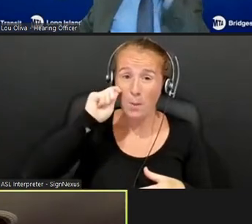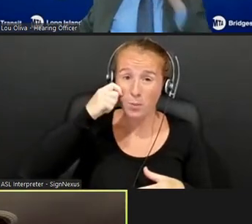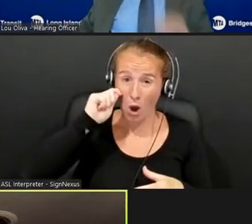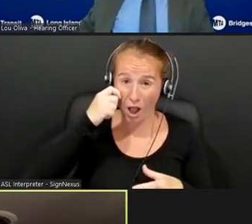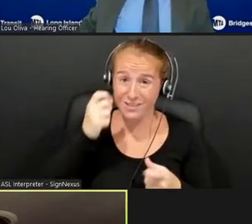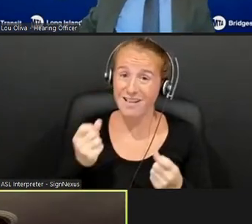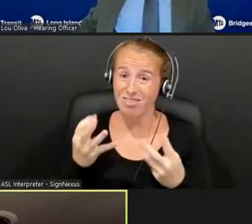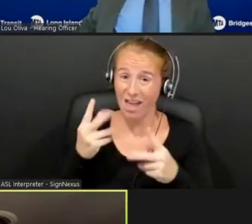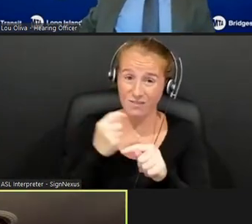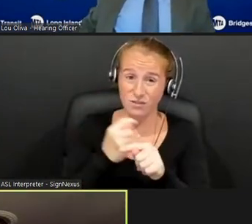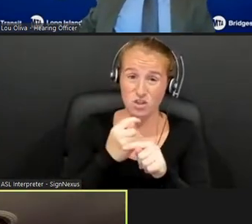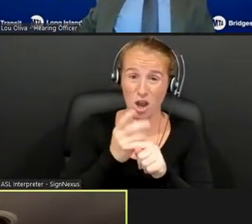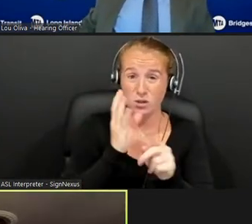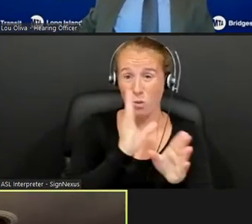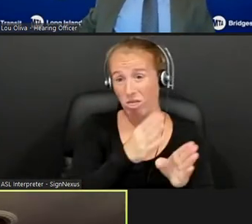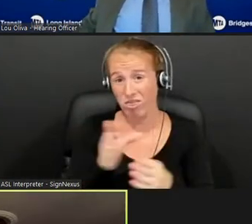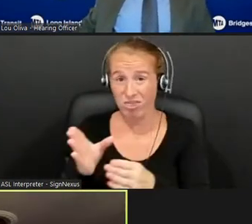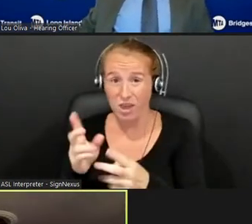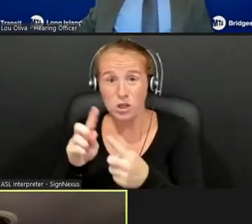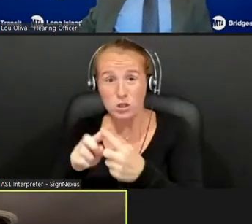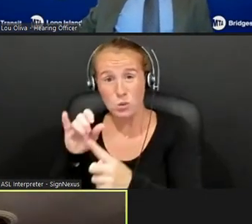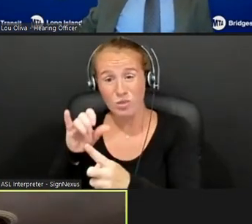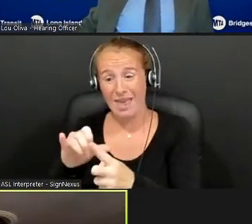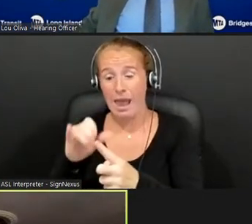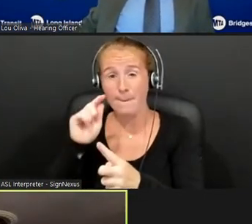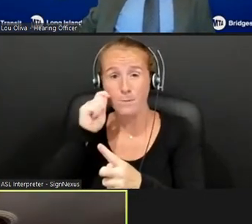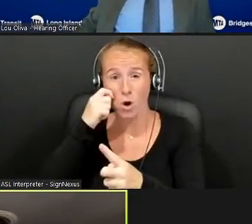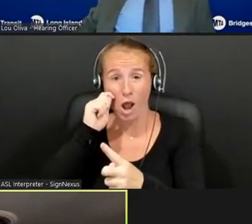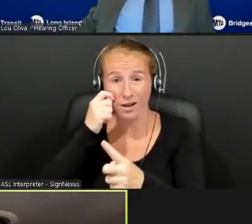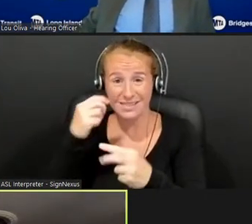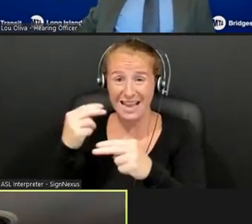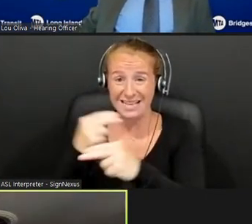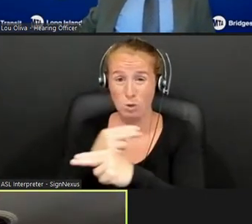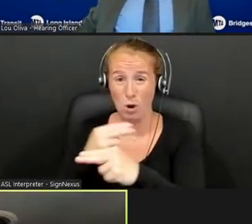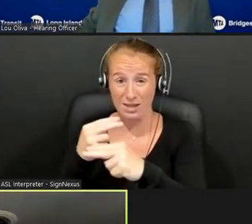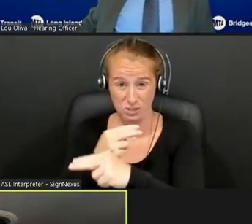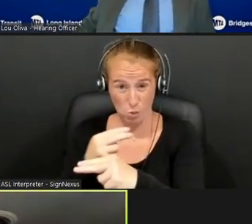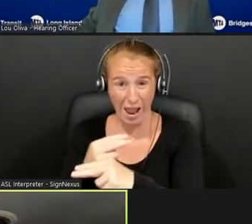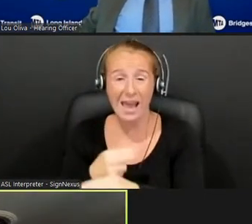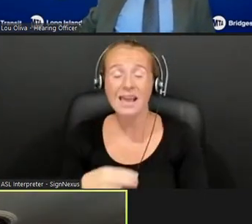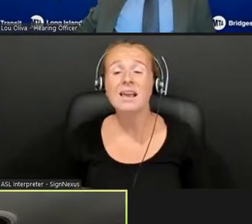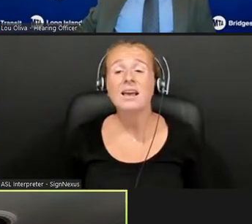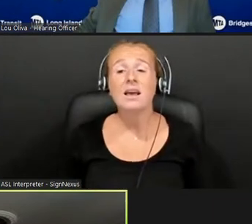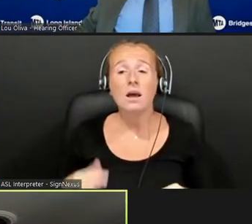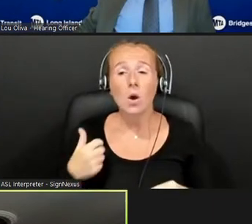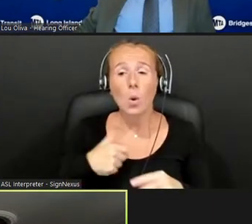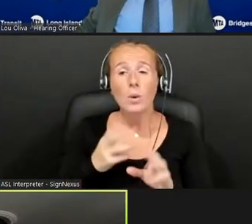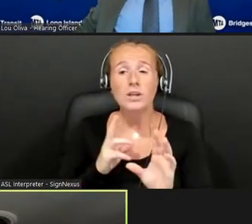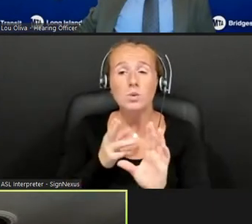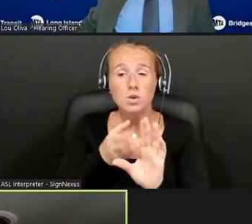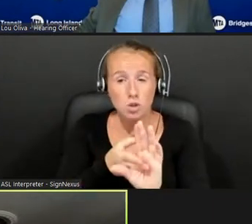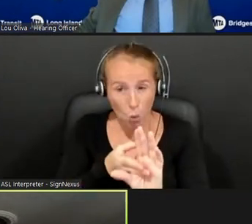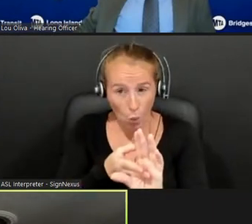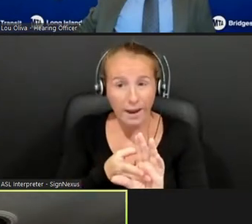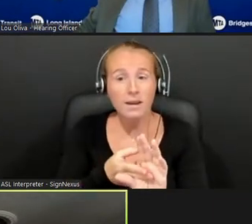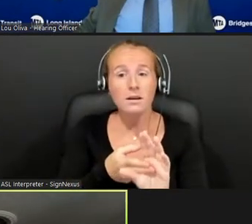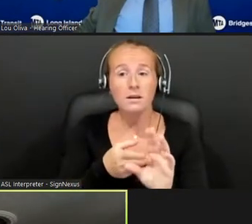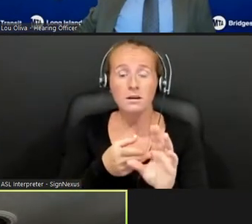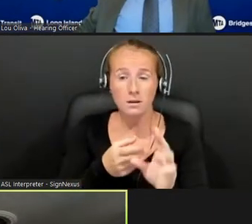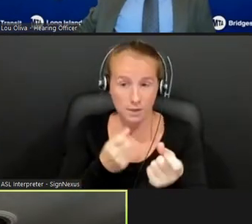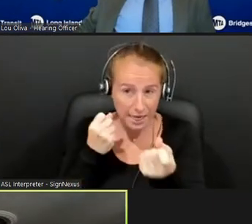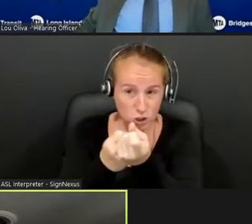shift to the Cross Bronx Expressway even under at least under one of the proposed scenarios We join within New York City environmental justice